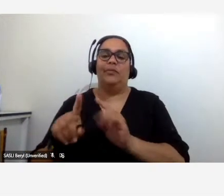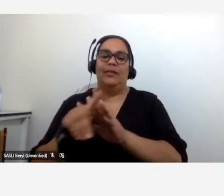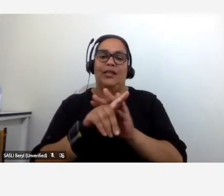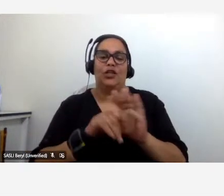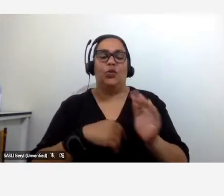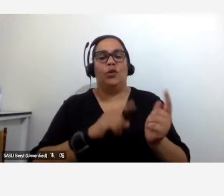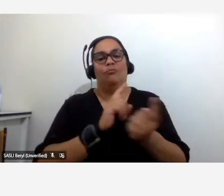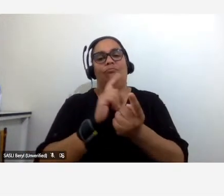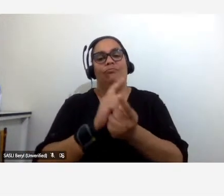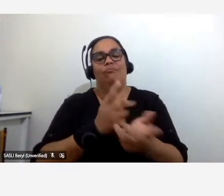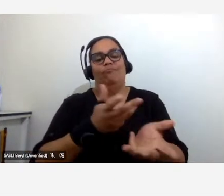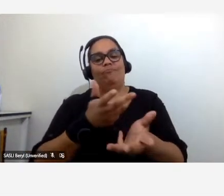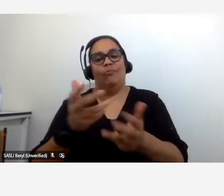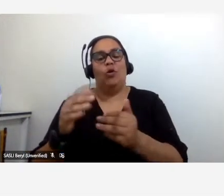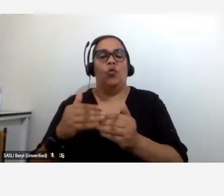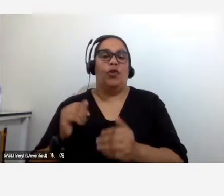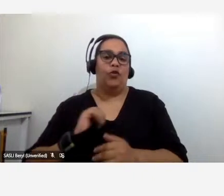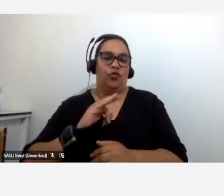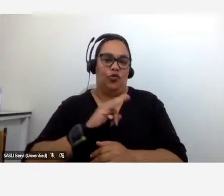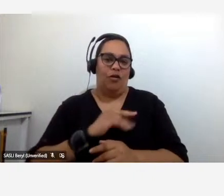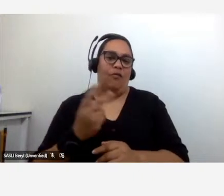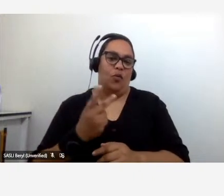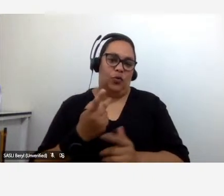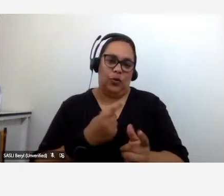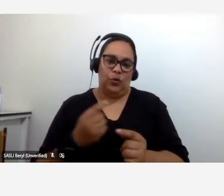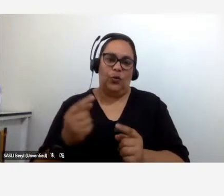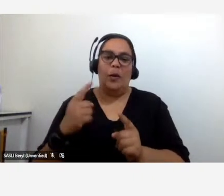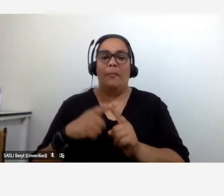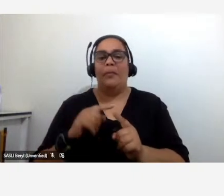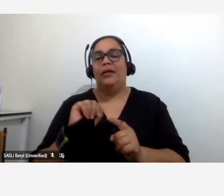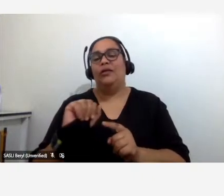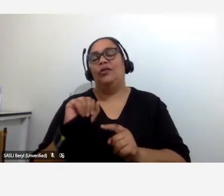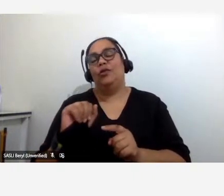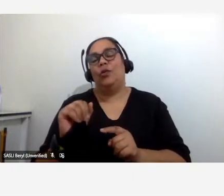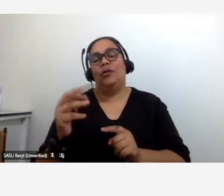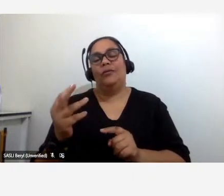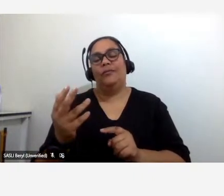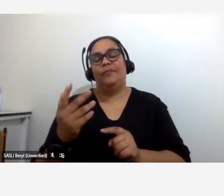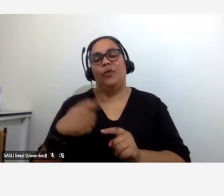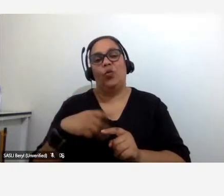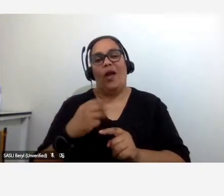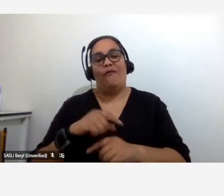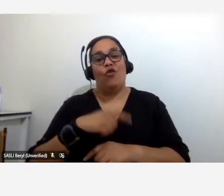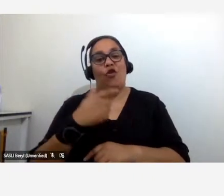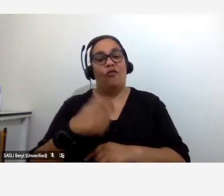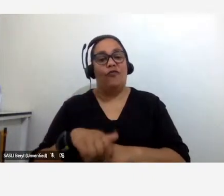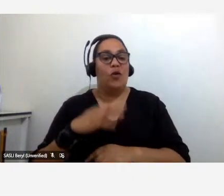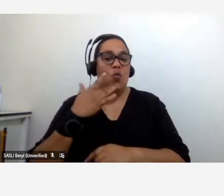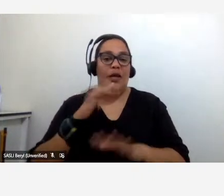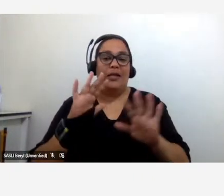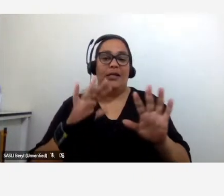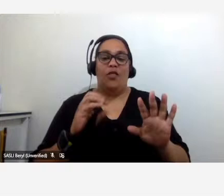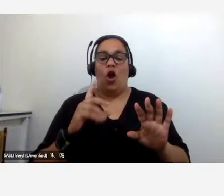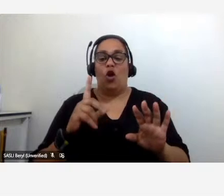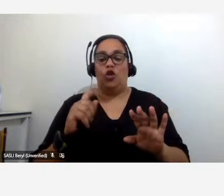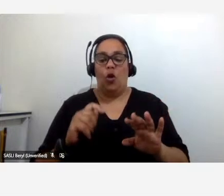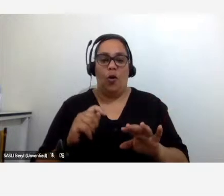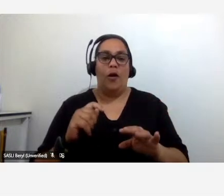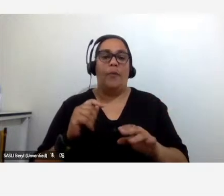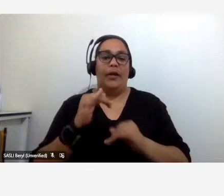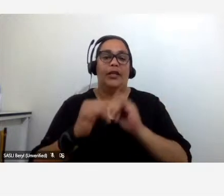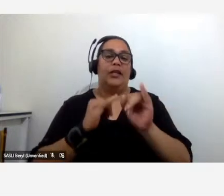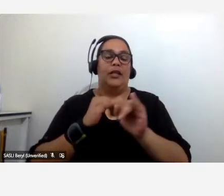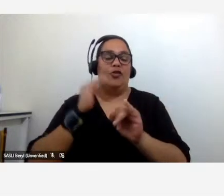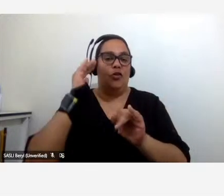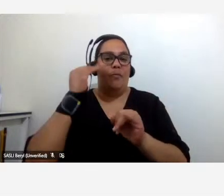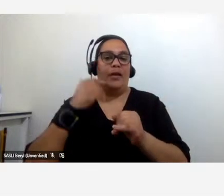we engage with employees as well. And even at the we had a conference on the 10th of October on International